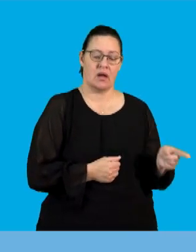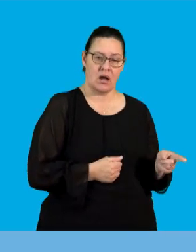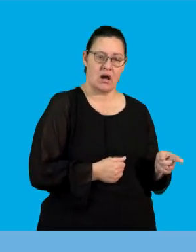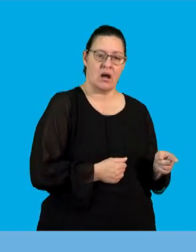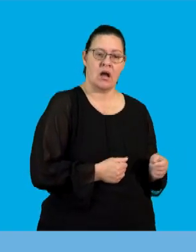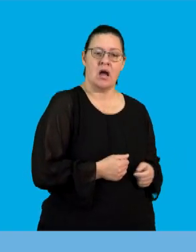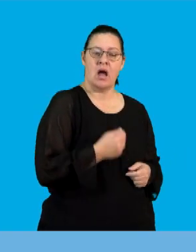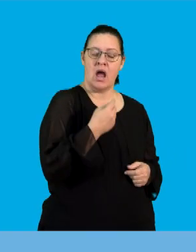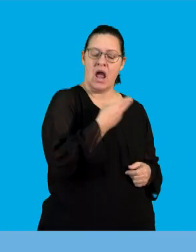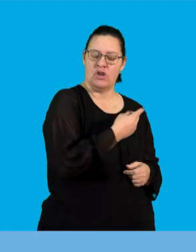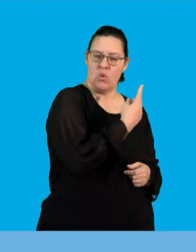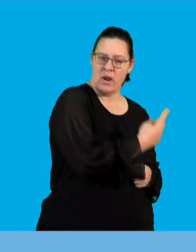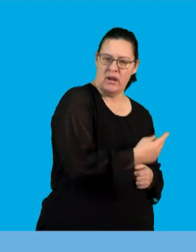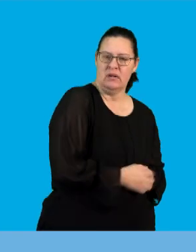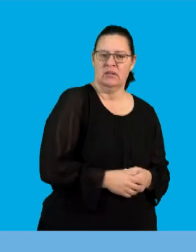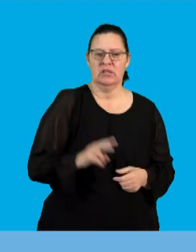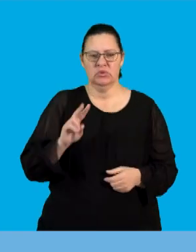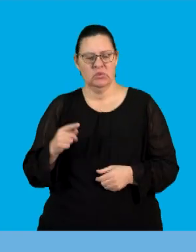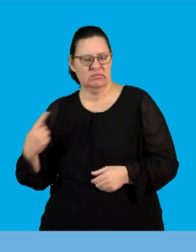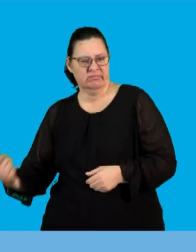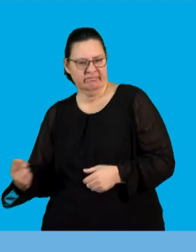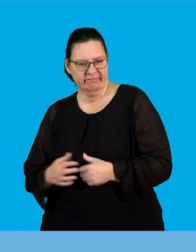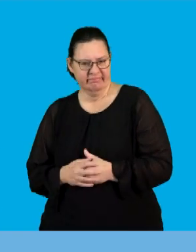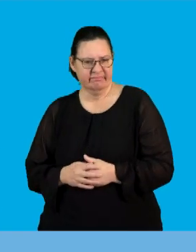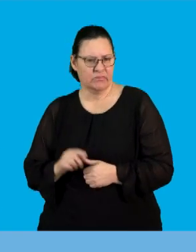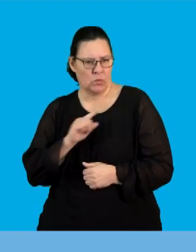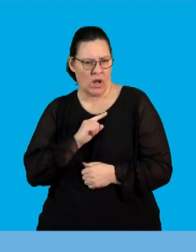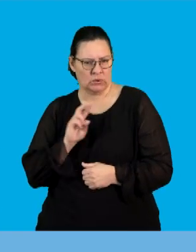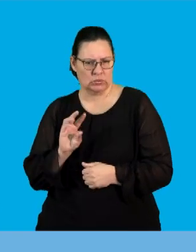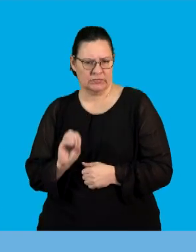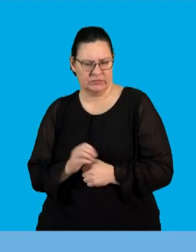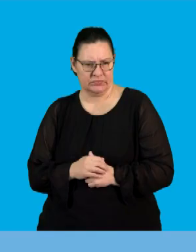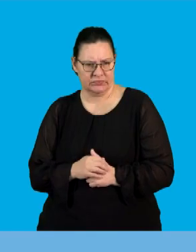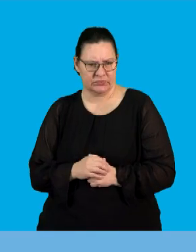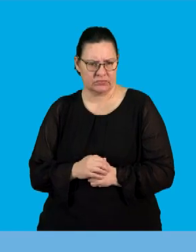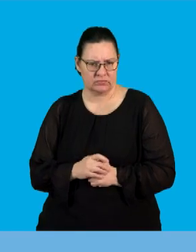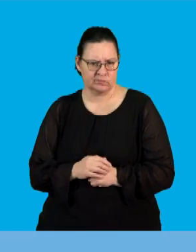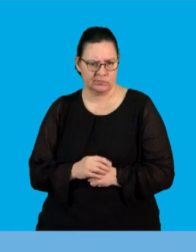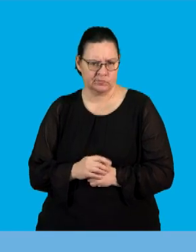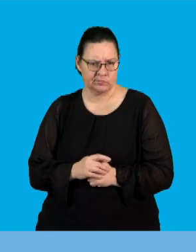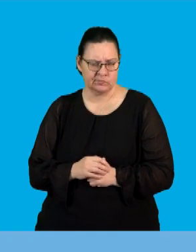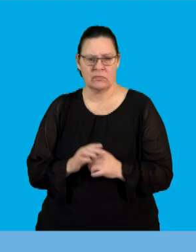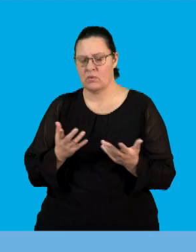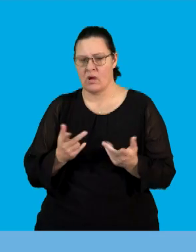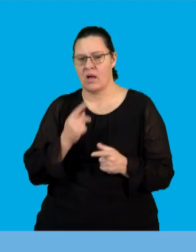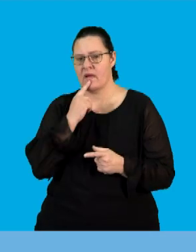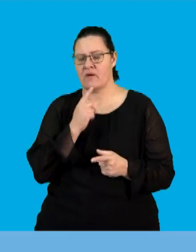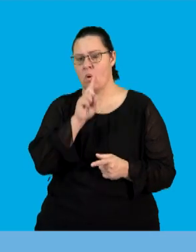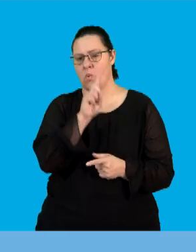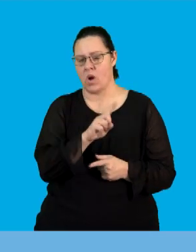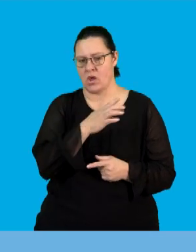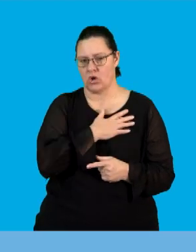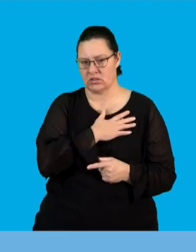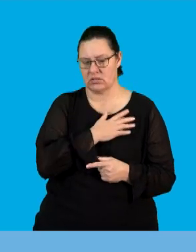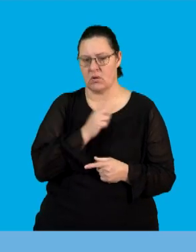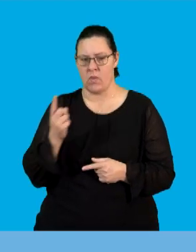the hydrogen, we have one on the left-hand side and then two on the right-hand side because of that two there. But then when looking at the oxygen, there's